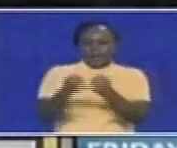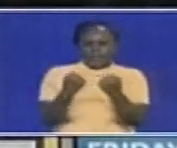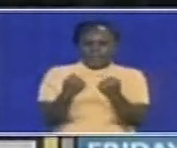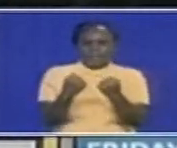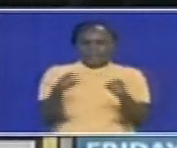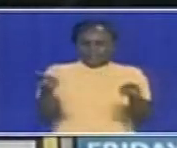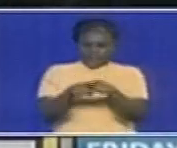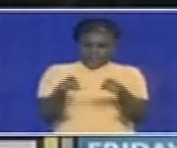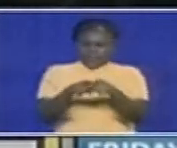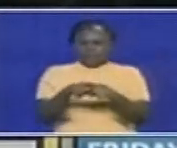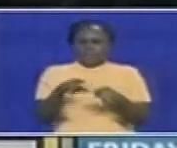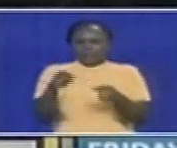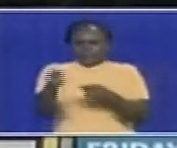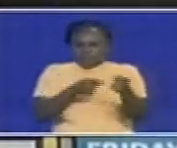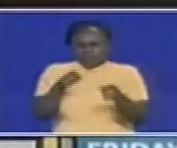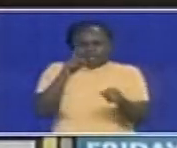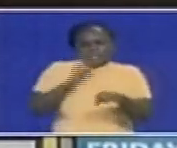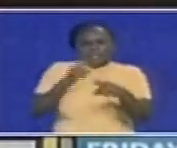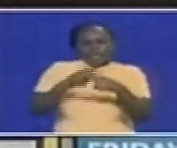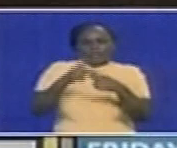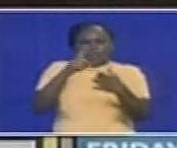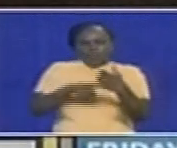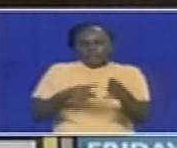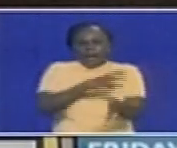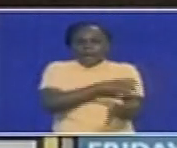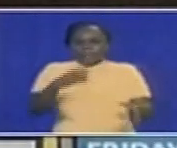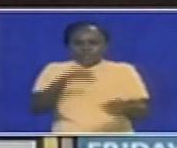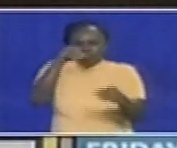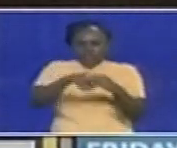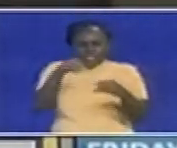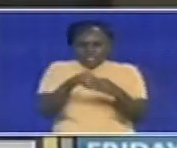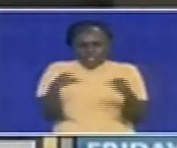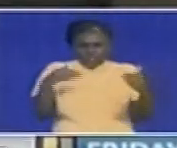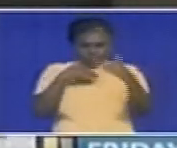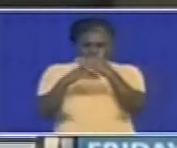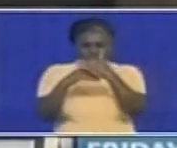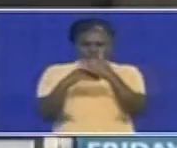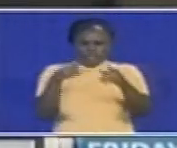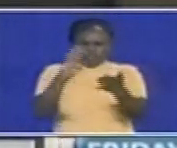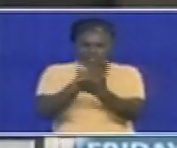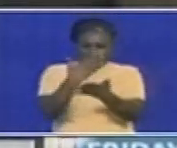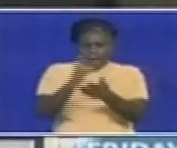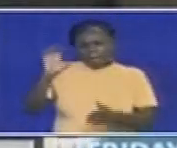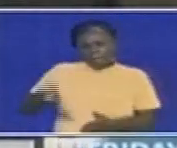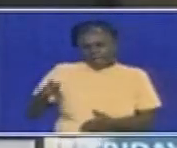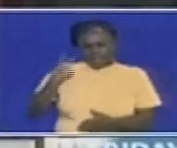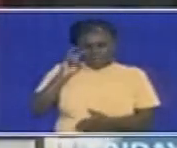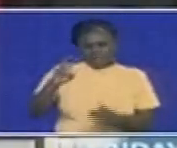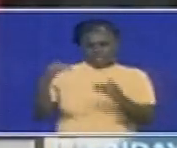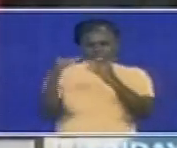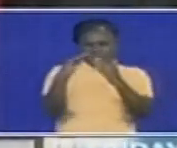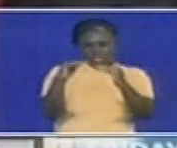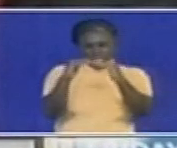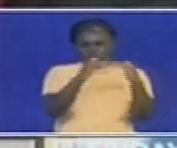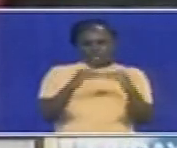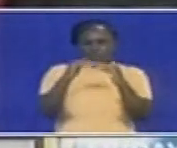authority, network operators are sitting on what it calls idle capacity within a limited spectrum. If shared, the market will witness equal opportunity for